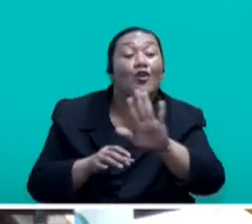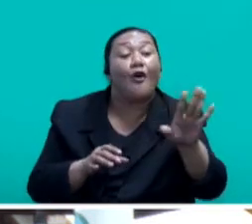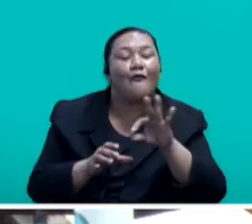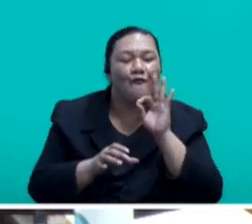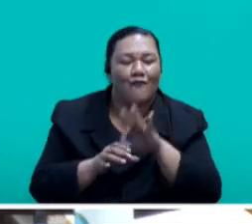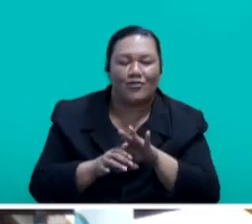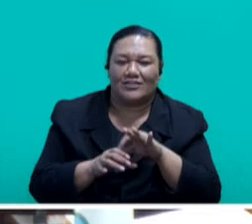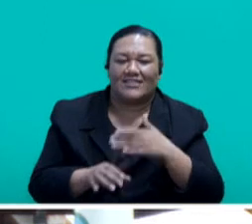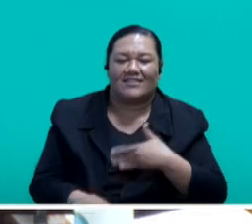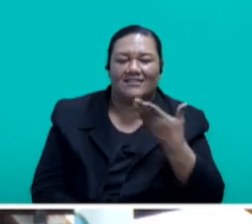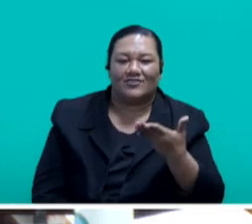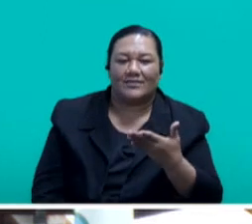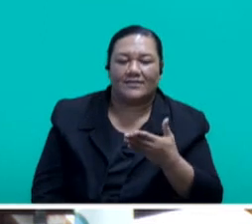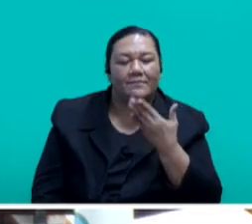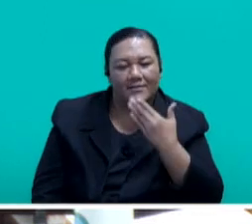Mr. Speaker,